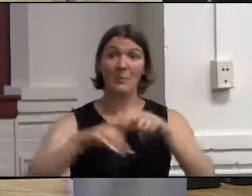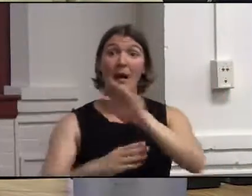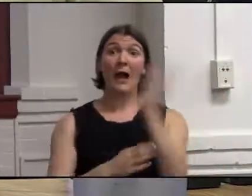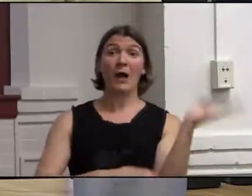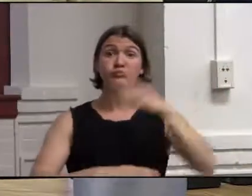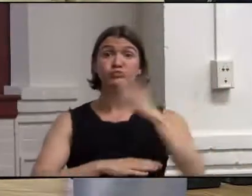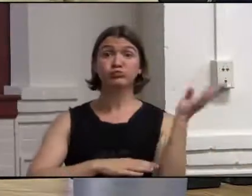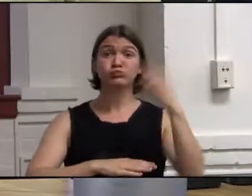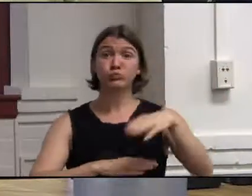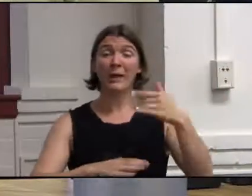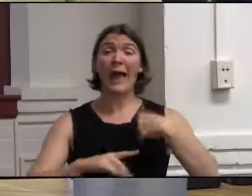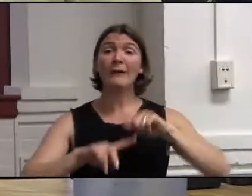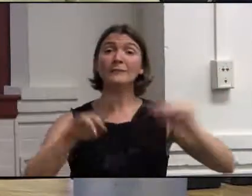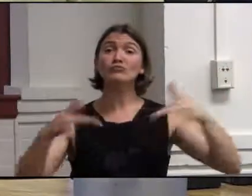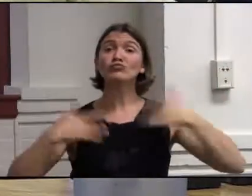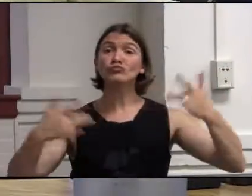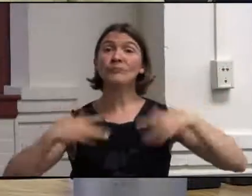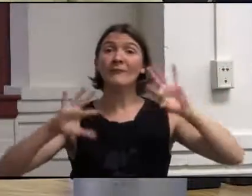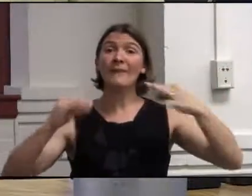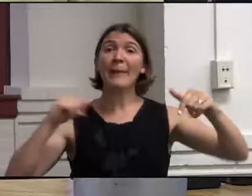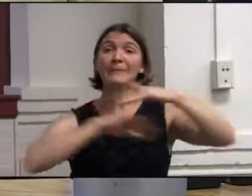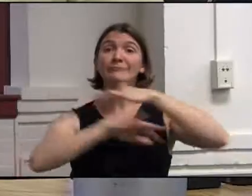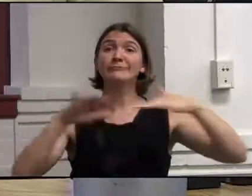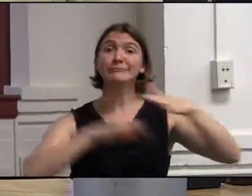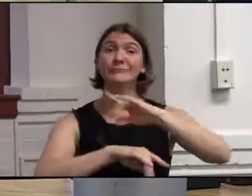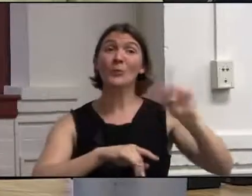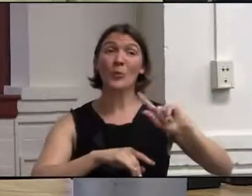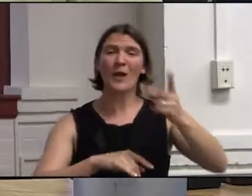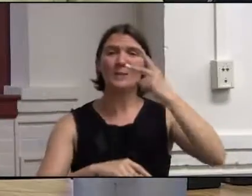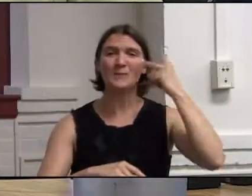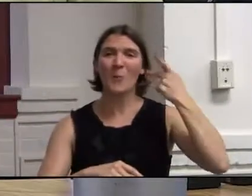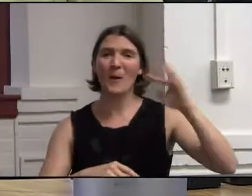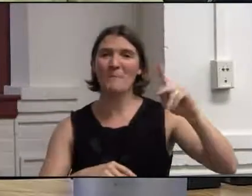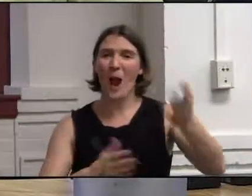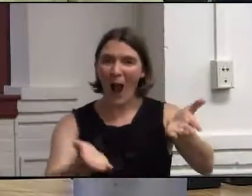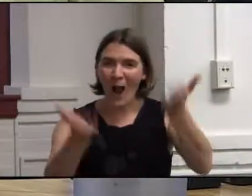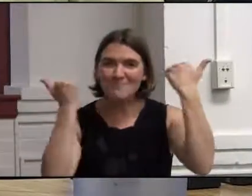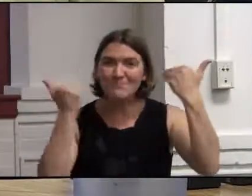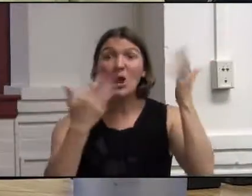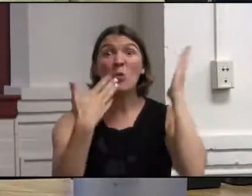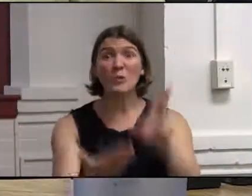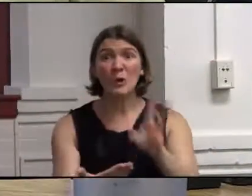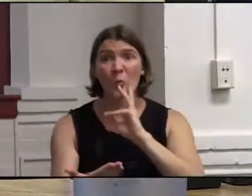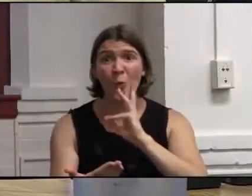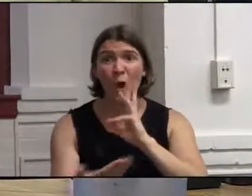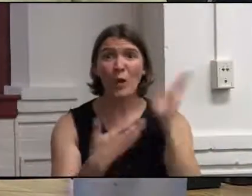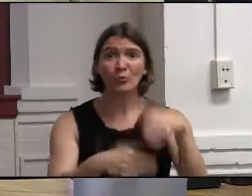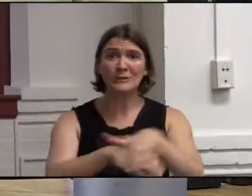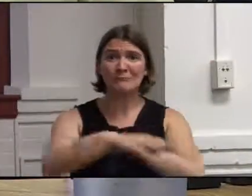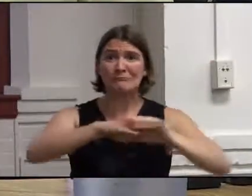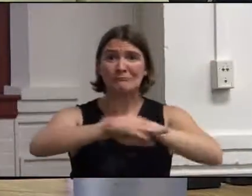family activities at the park. So we encourage all to enjoy the day. Bring your water and your sunscreen.